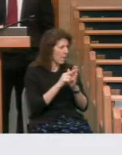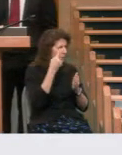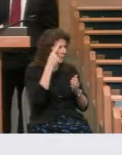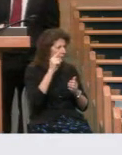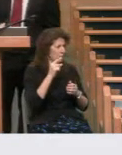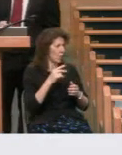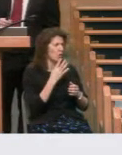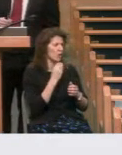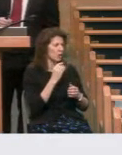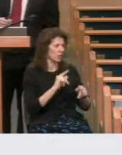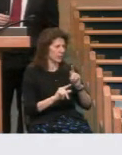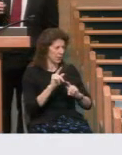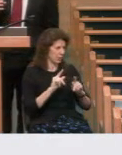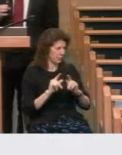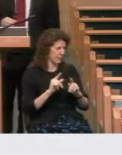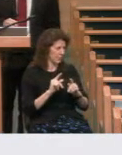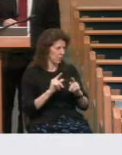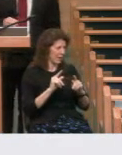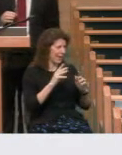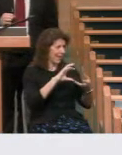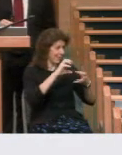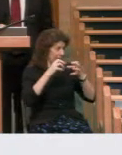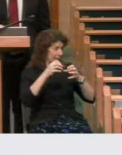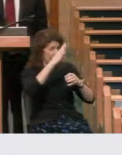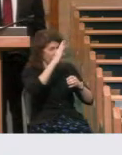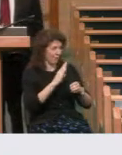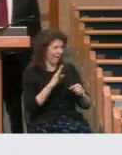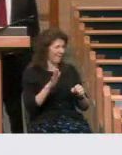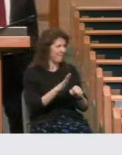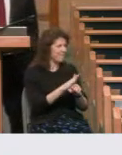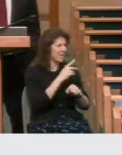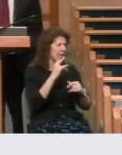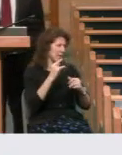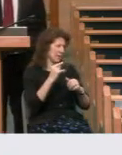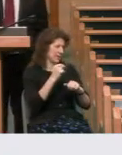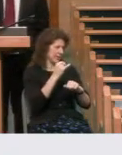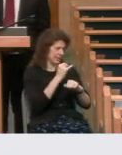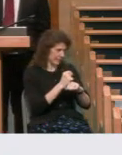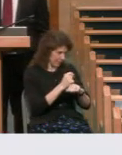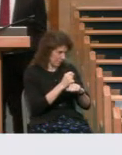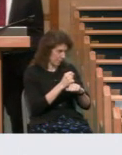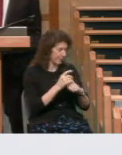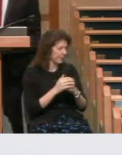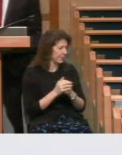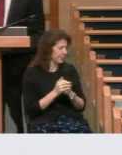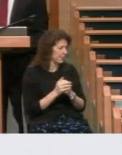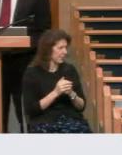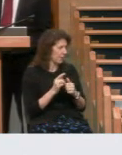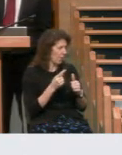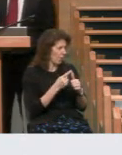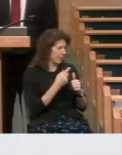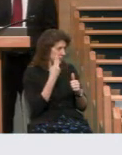people. And so here we see that fulfillment in 1 Kings.